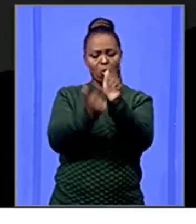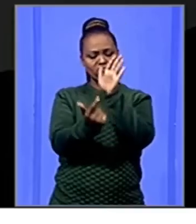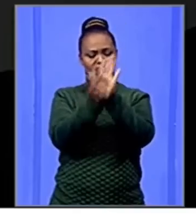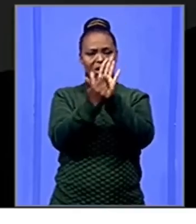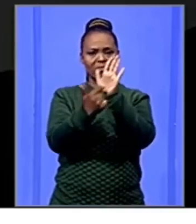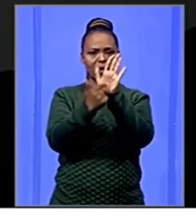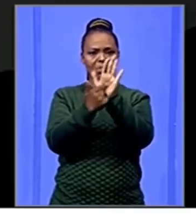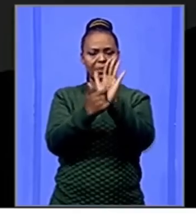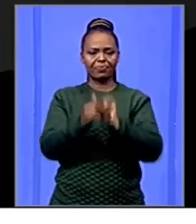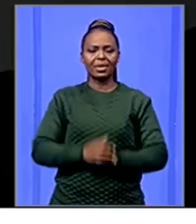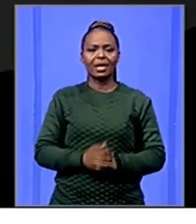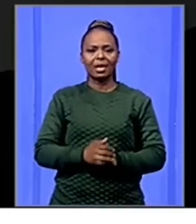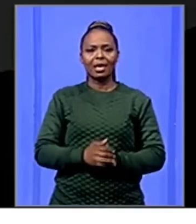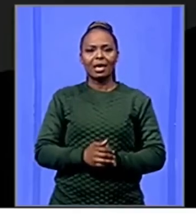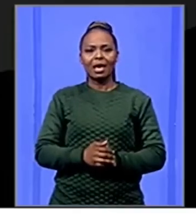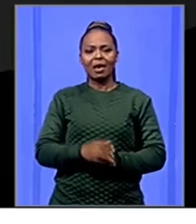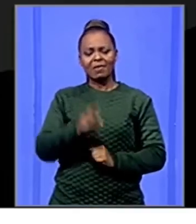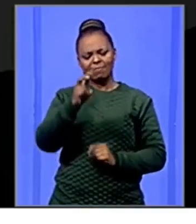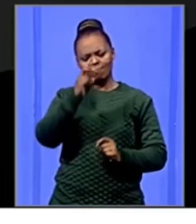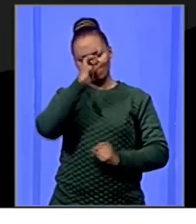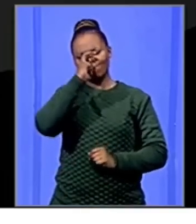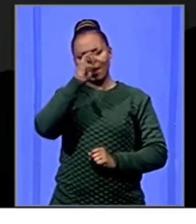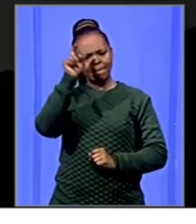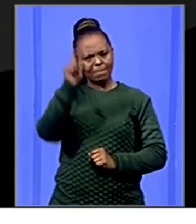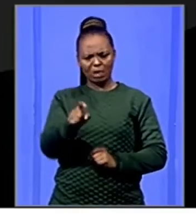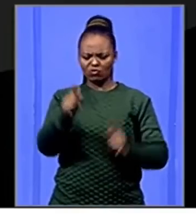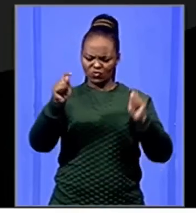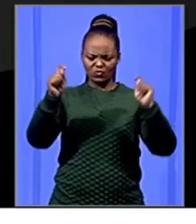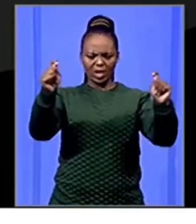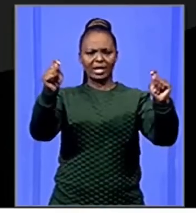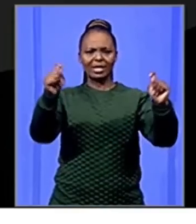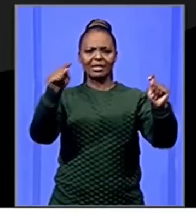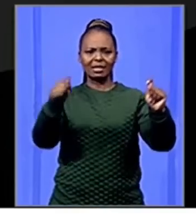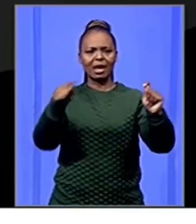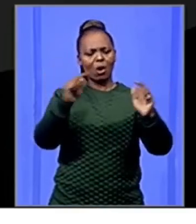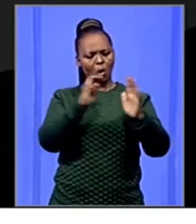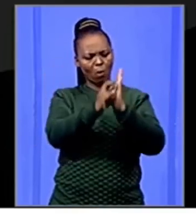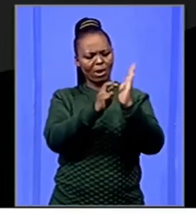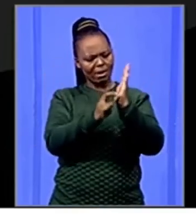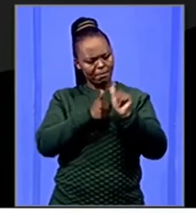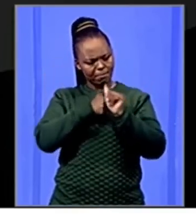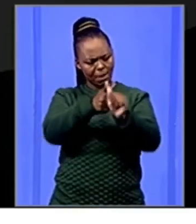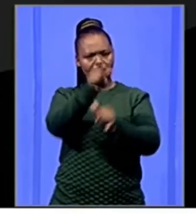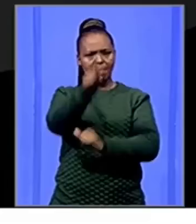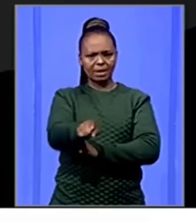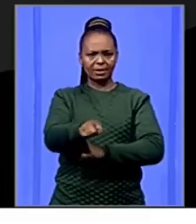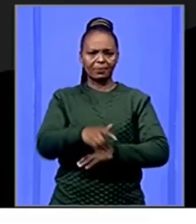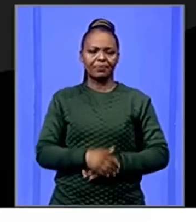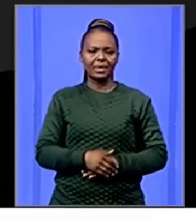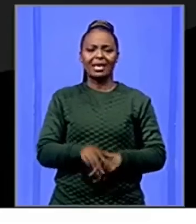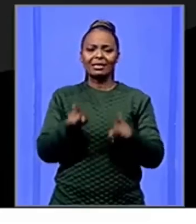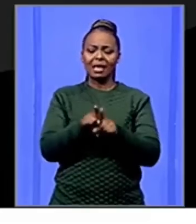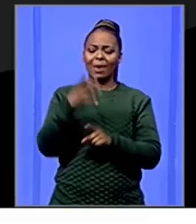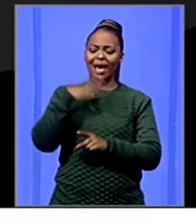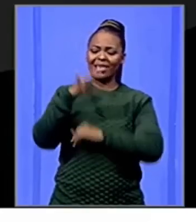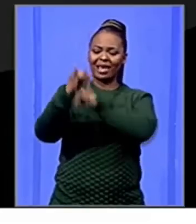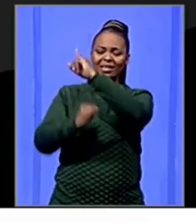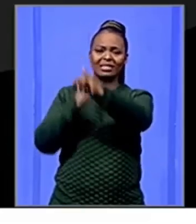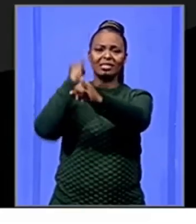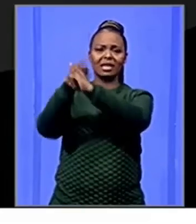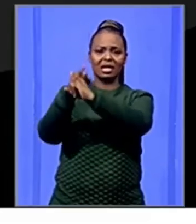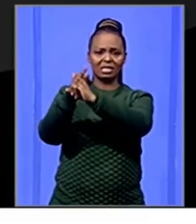matter. By standing firm on the need to adhere to our obligations under the Rome Statute and other international